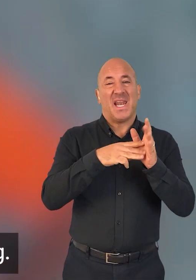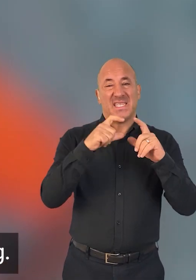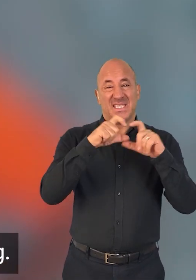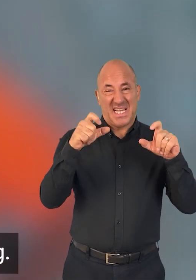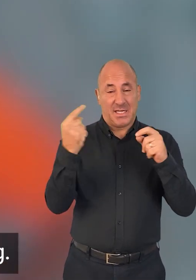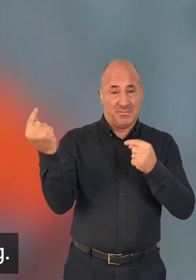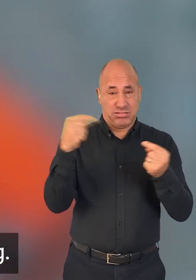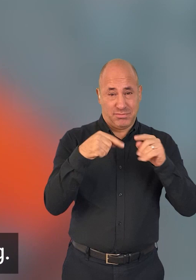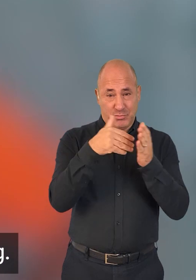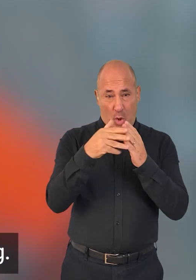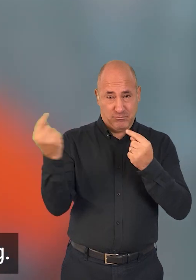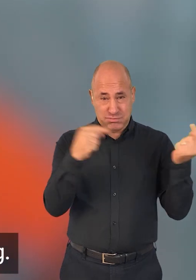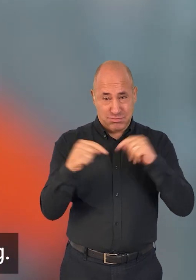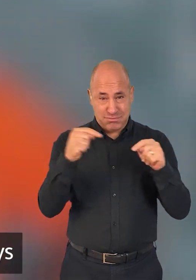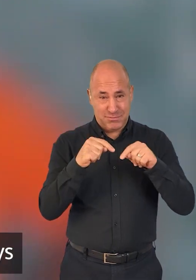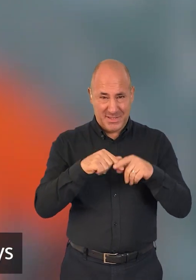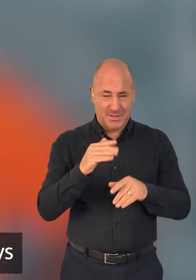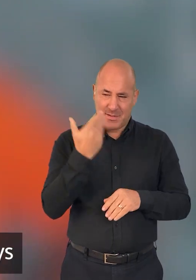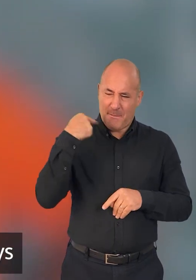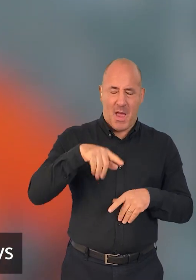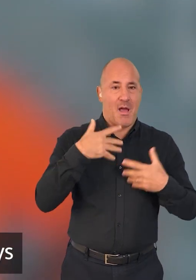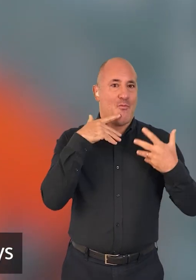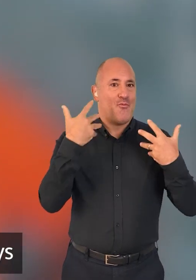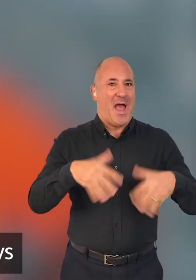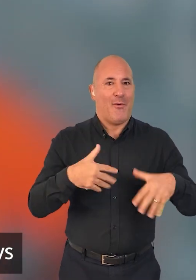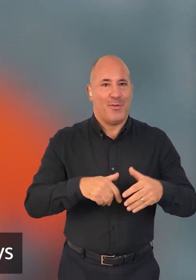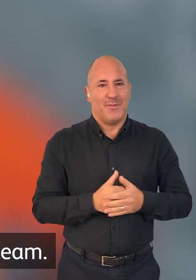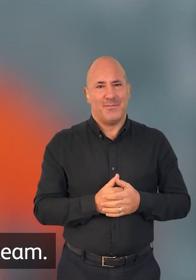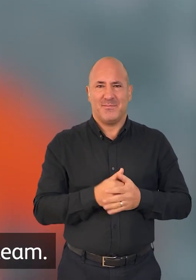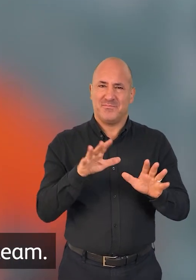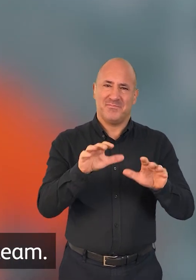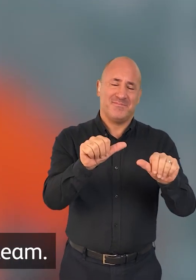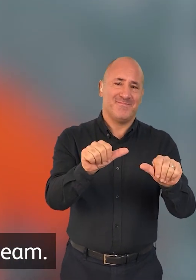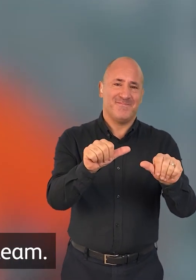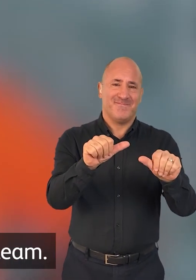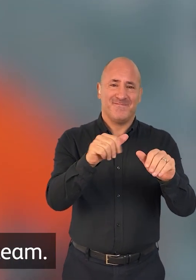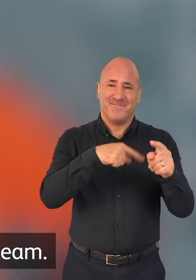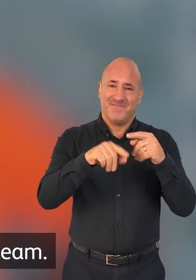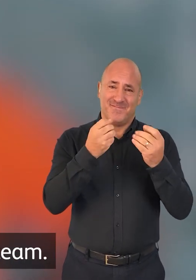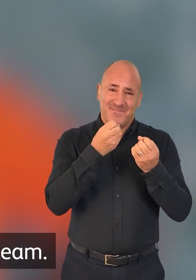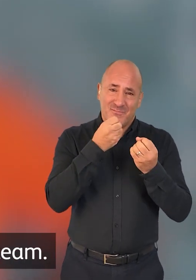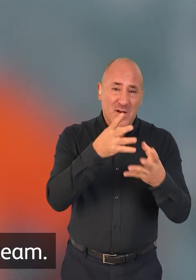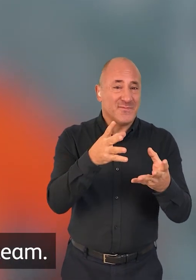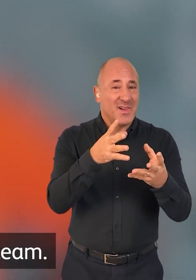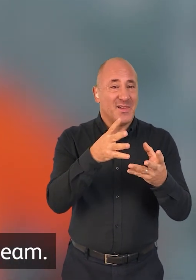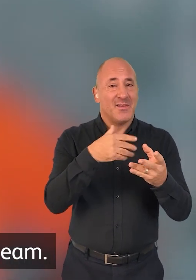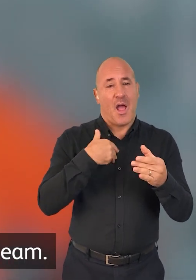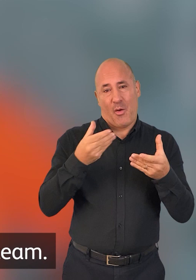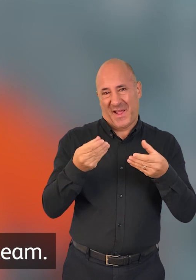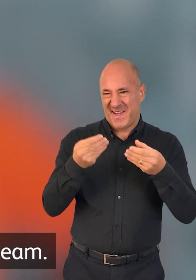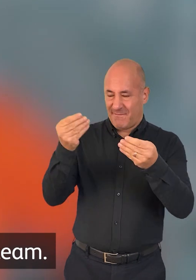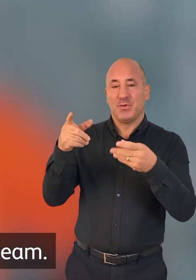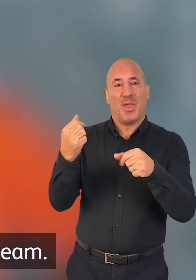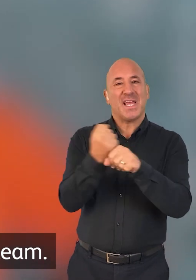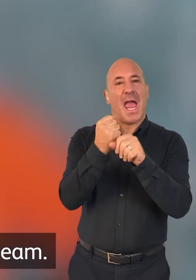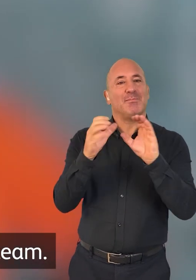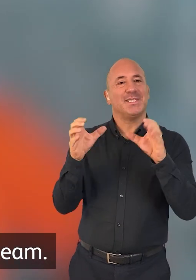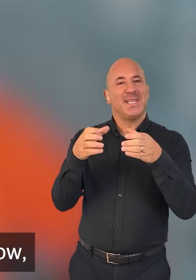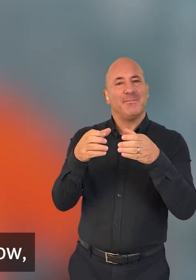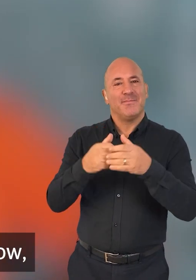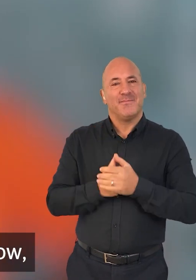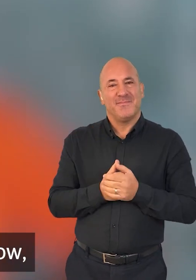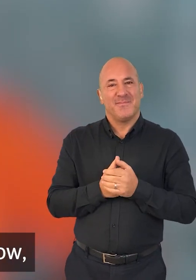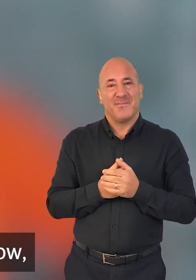holders who made this summer quite amazing. Bless you, you were wonderful as always. And I shall hand this over to the Games